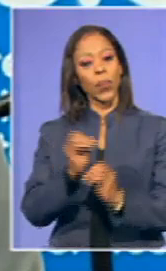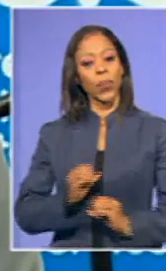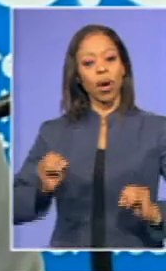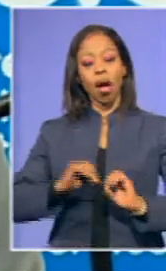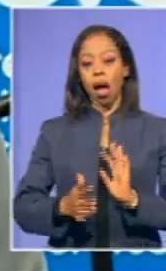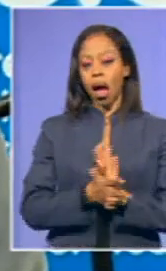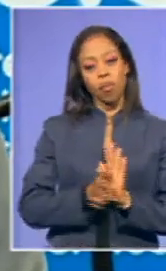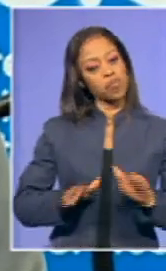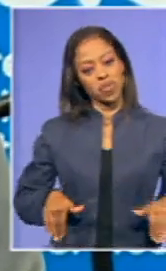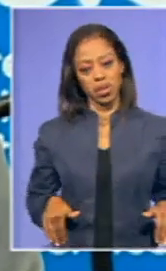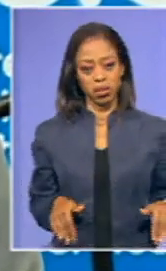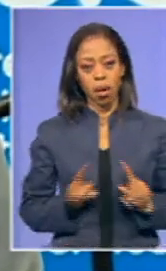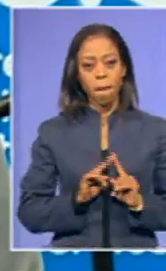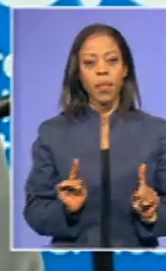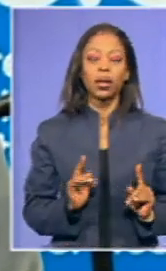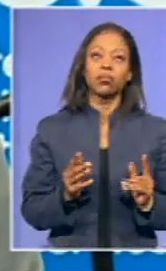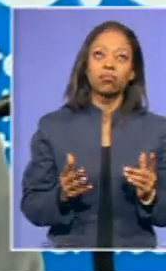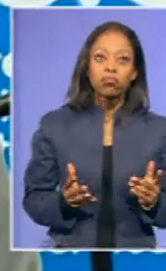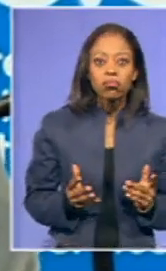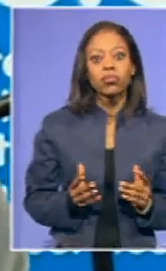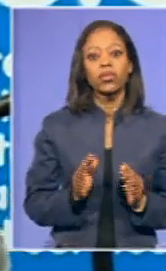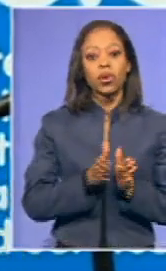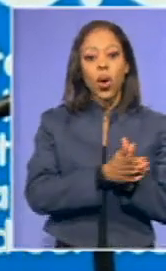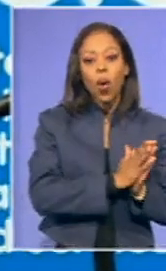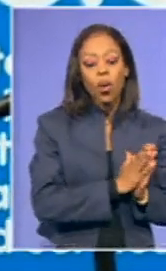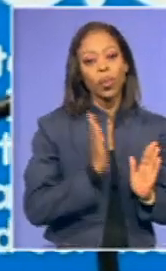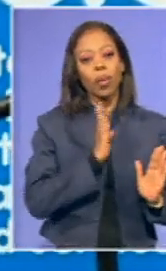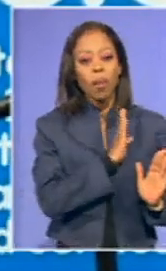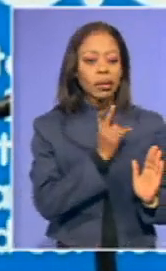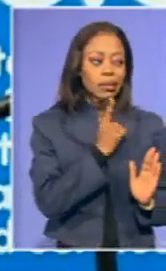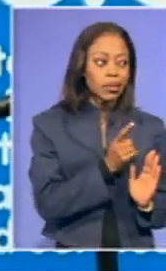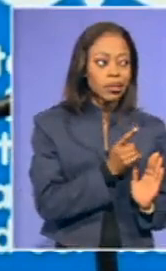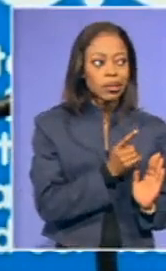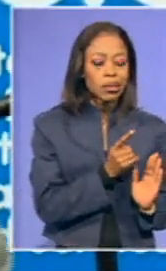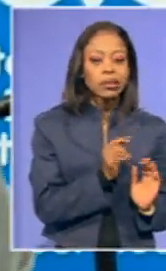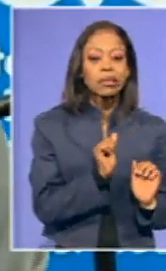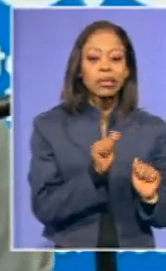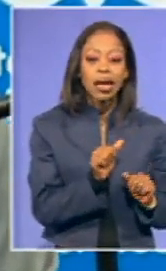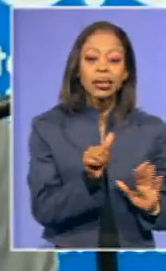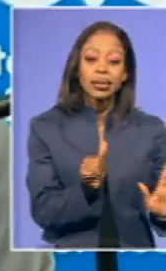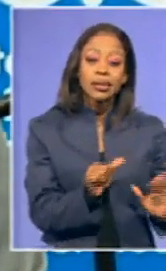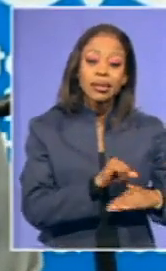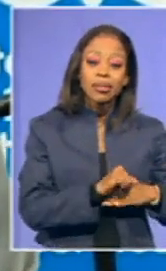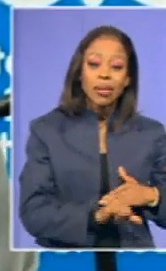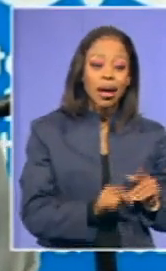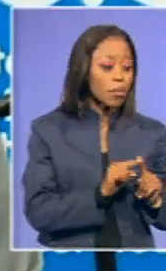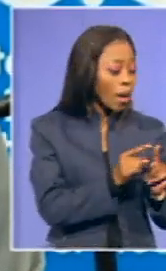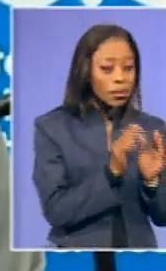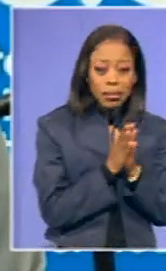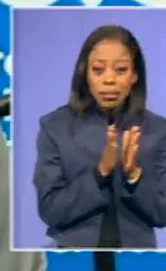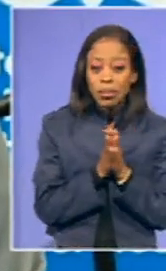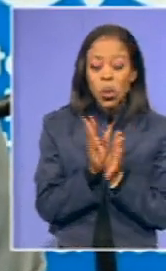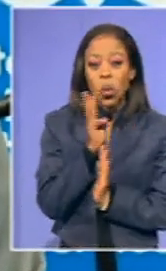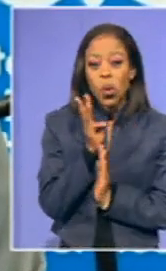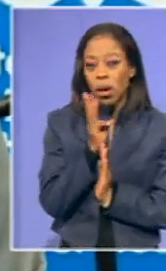the additional cost, but we just made a request as a board to say, we know it's going to be 6 months, but people are bleeding water.